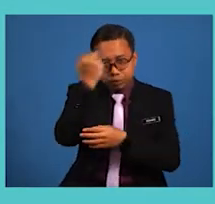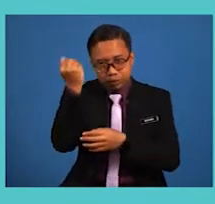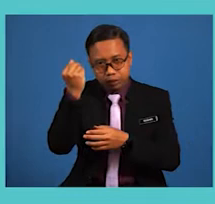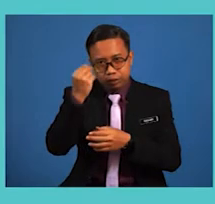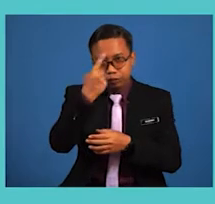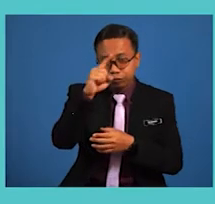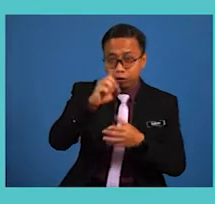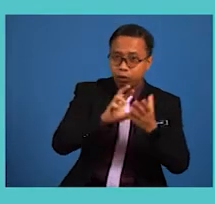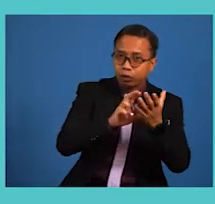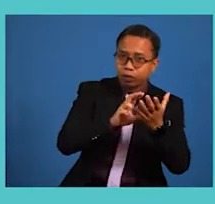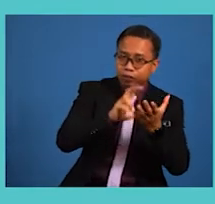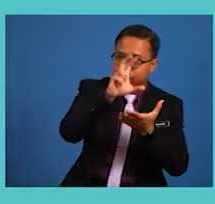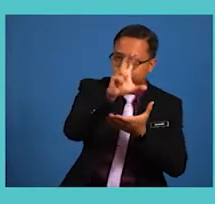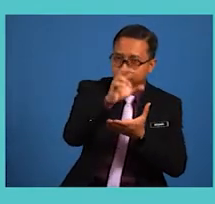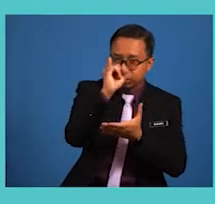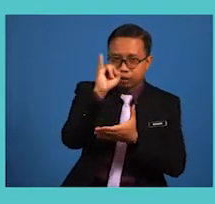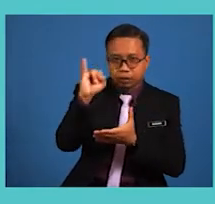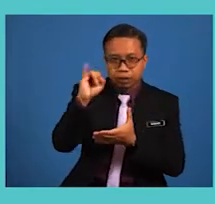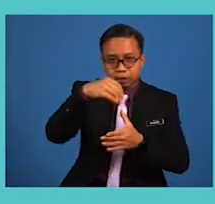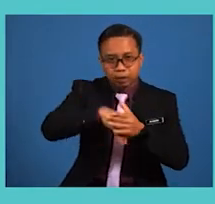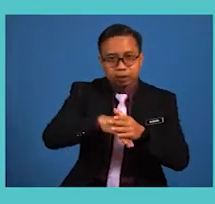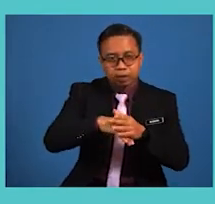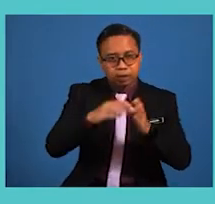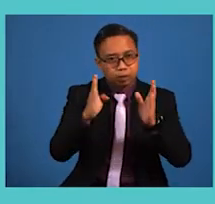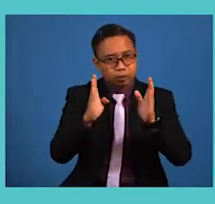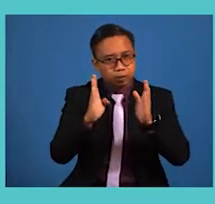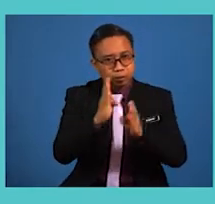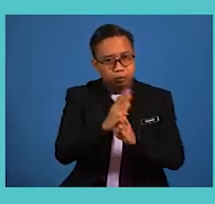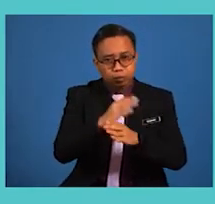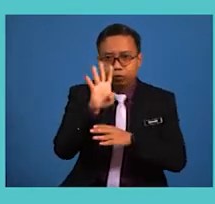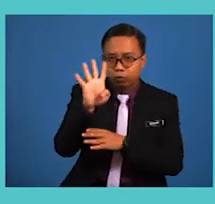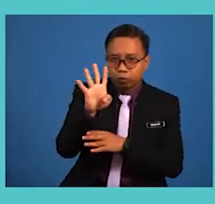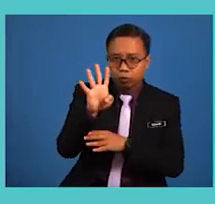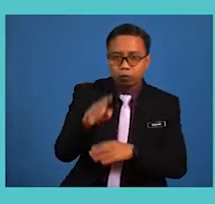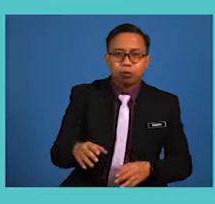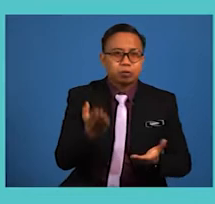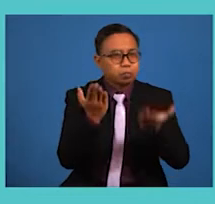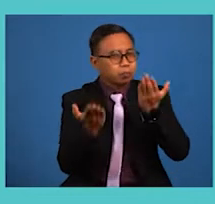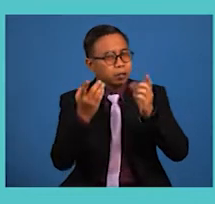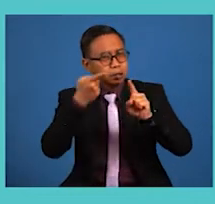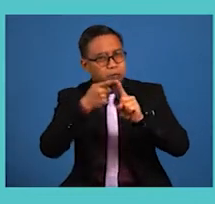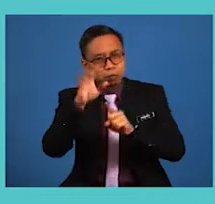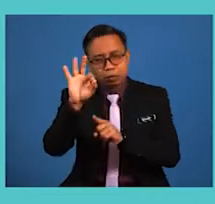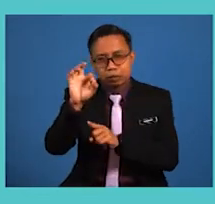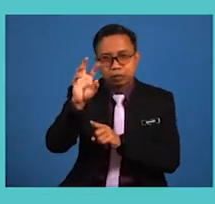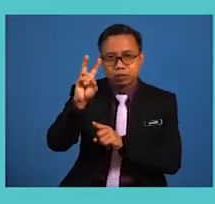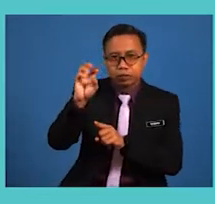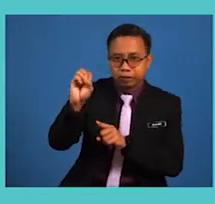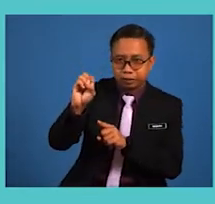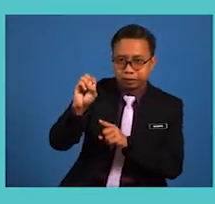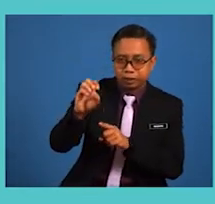investing in 2010 in bracket 4 compared to 1970 in bracket